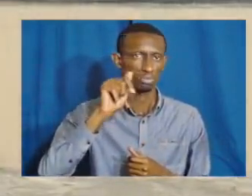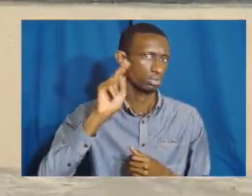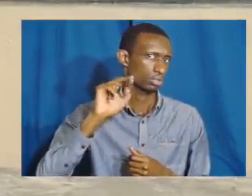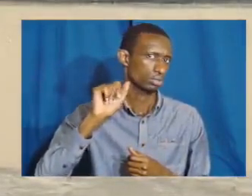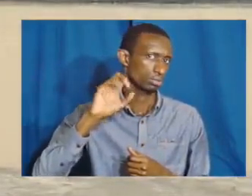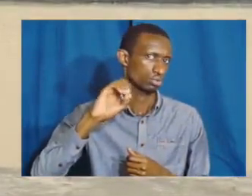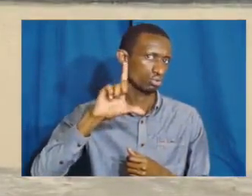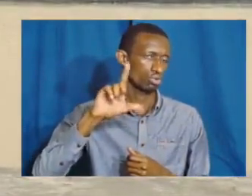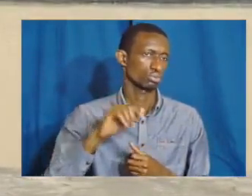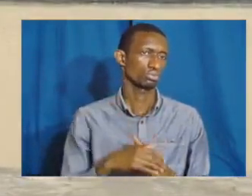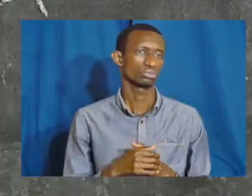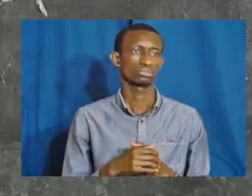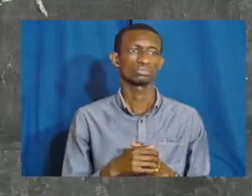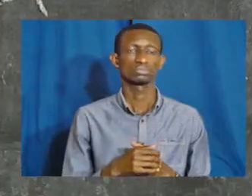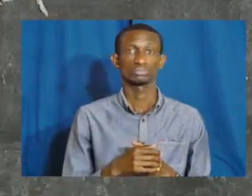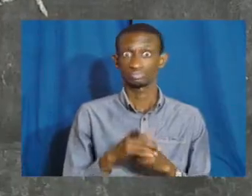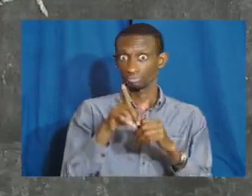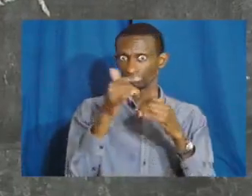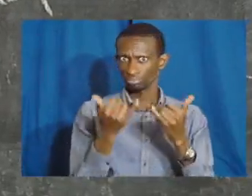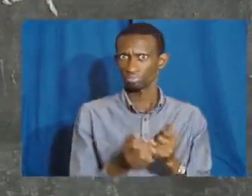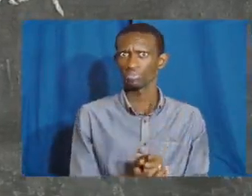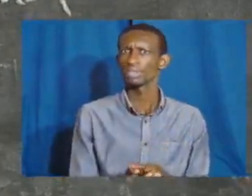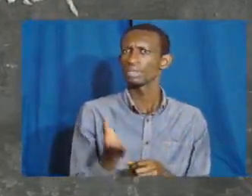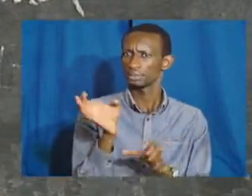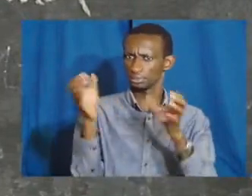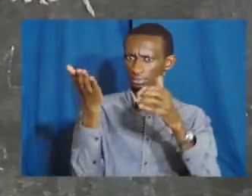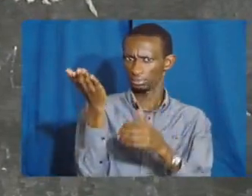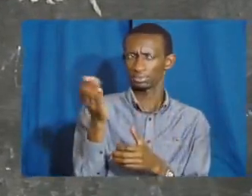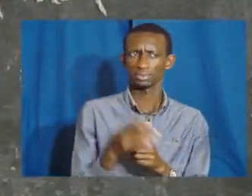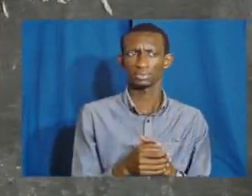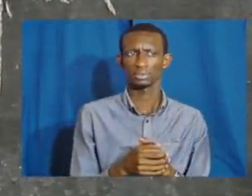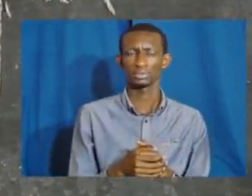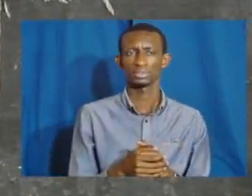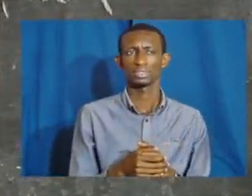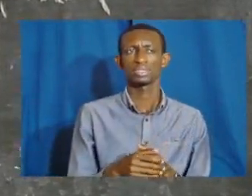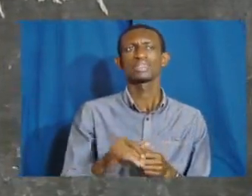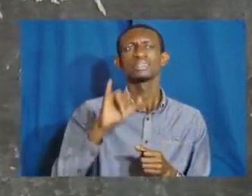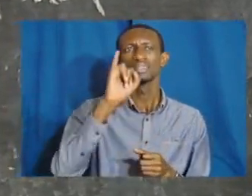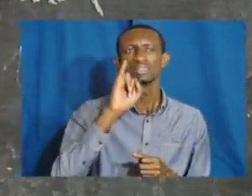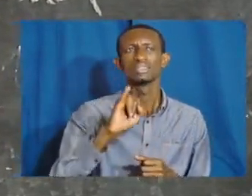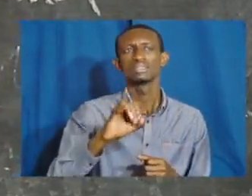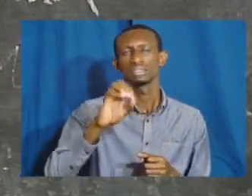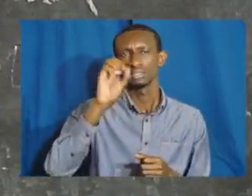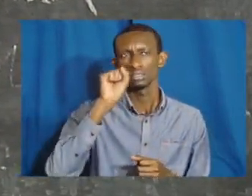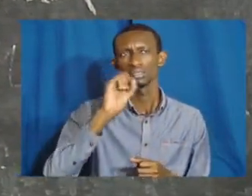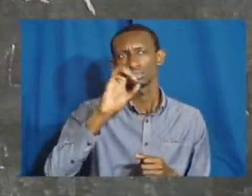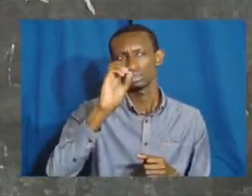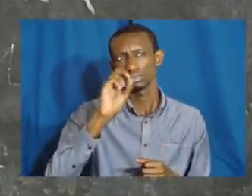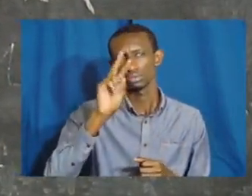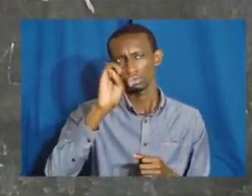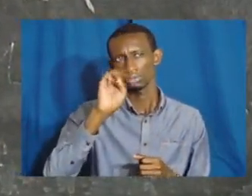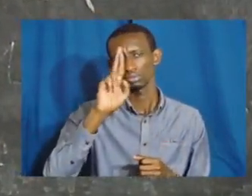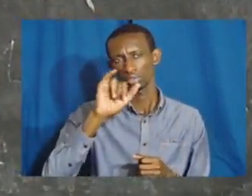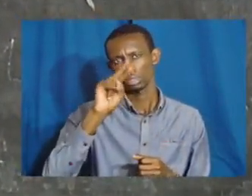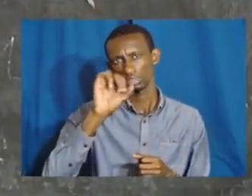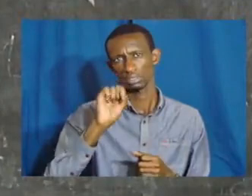That can be the name. Now, this compound is isomeric to this